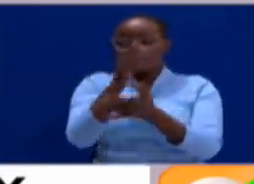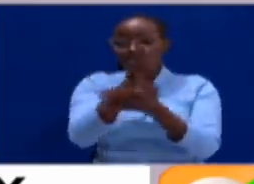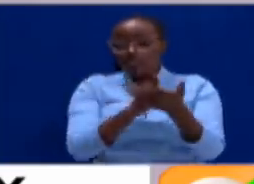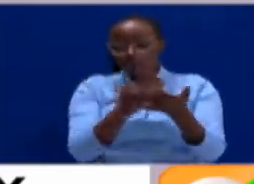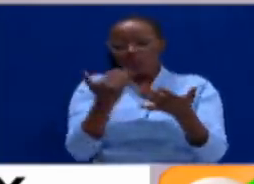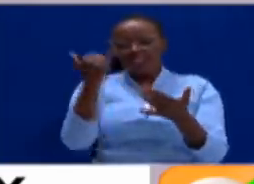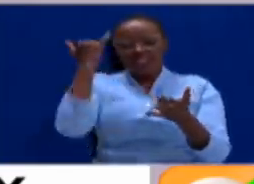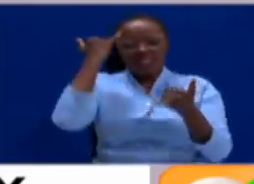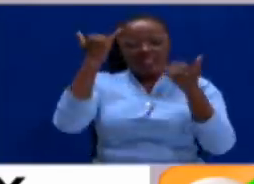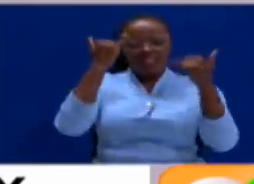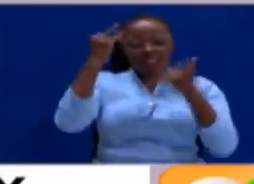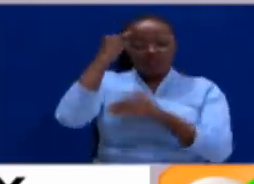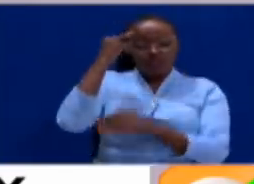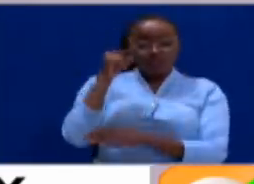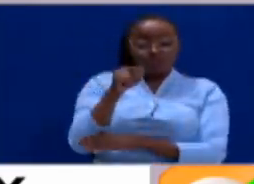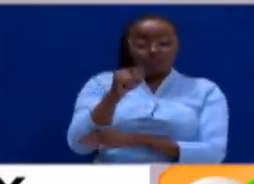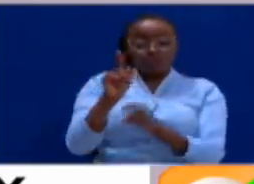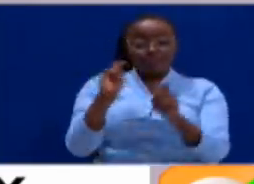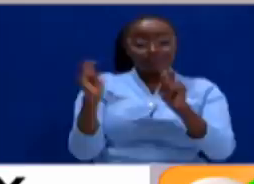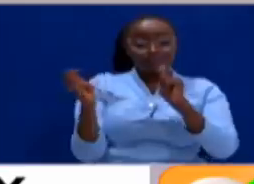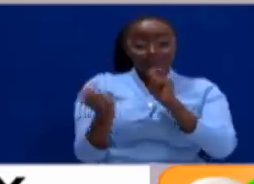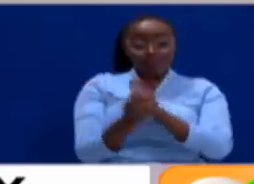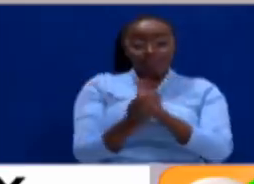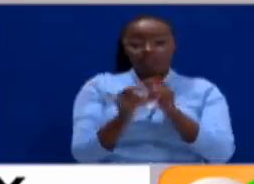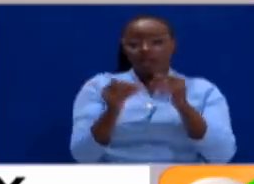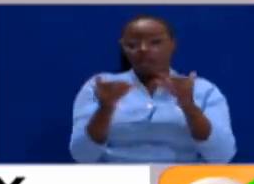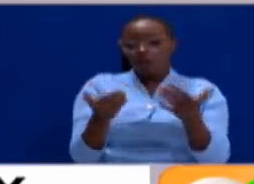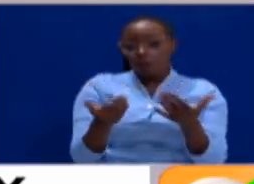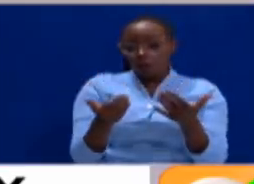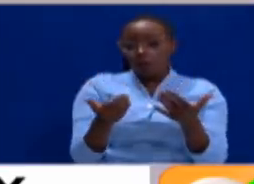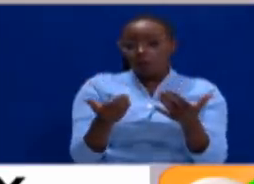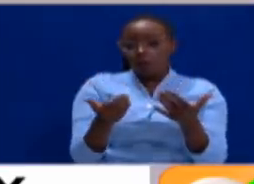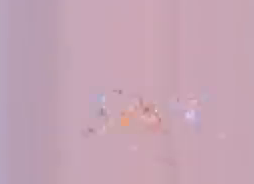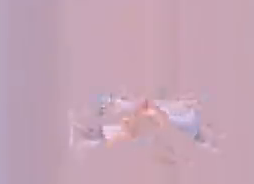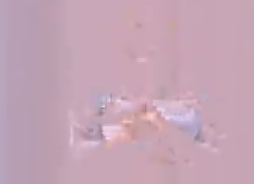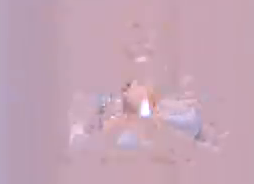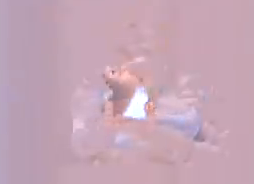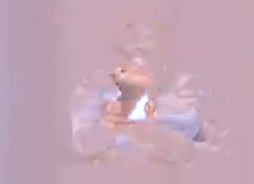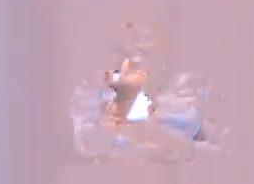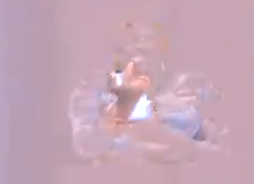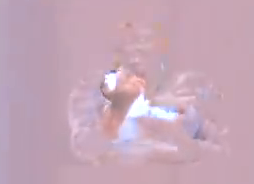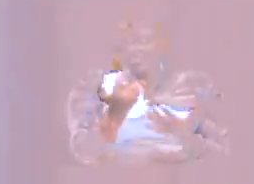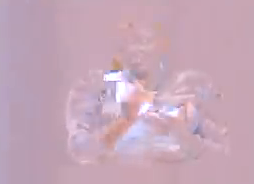of the constitution that can just be changed through